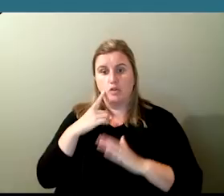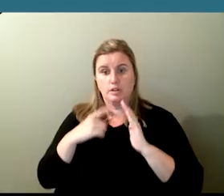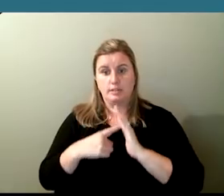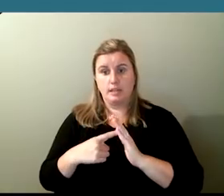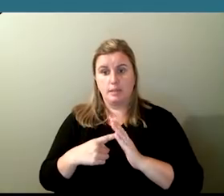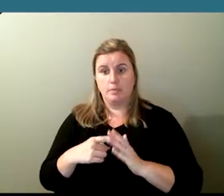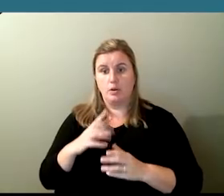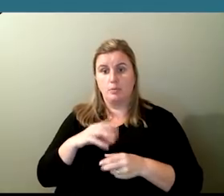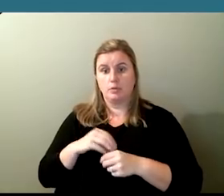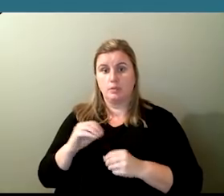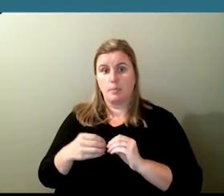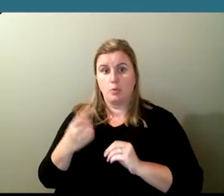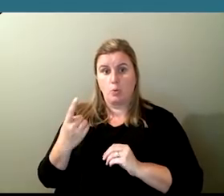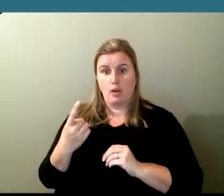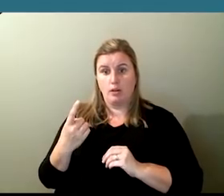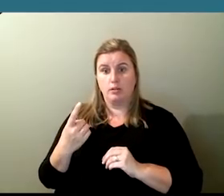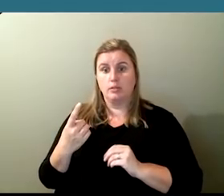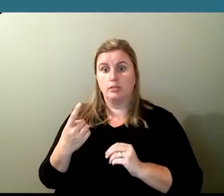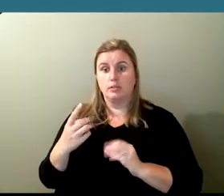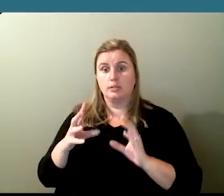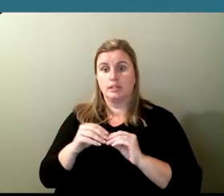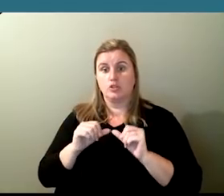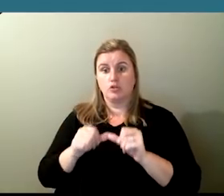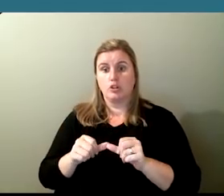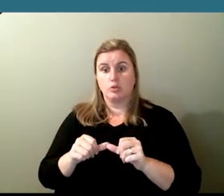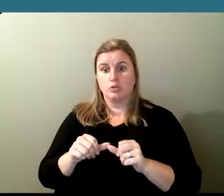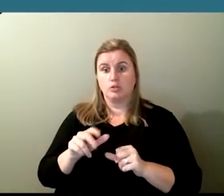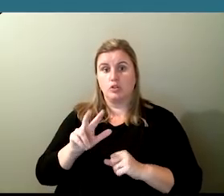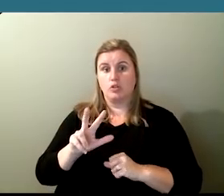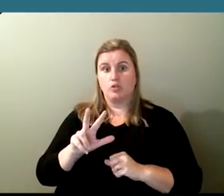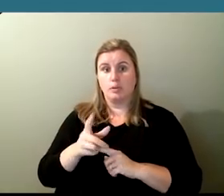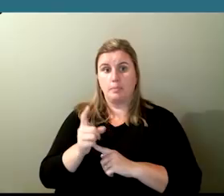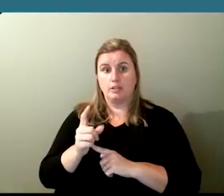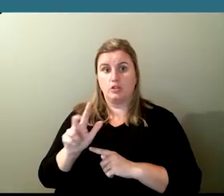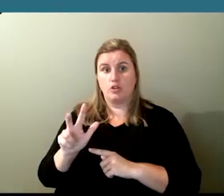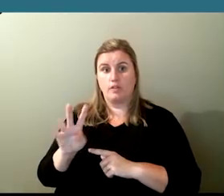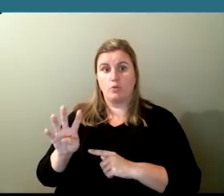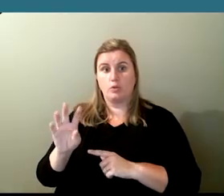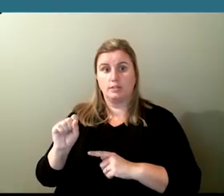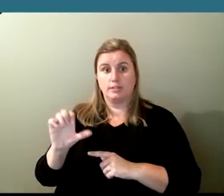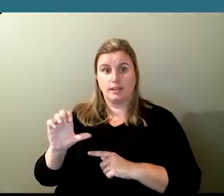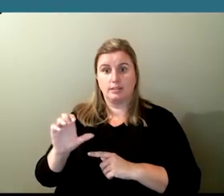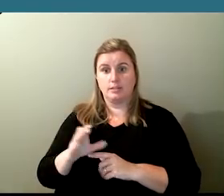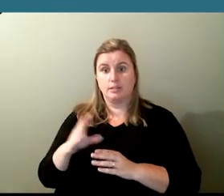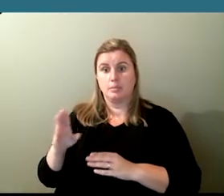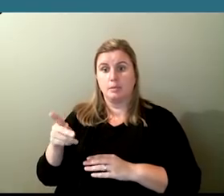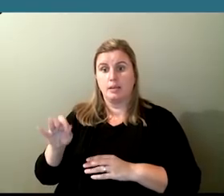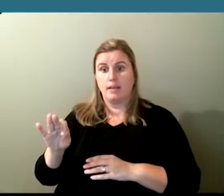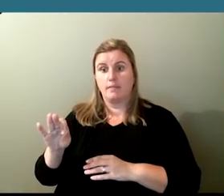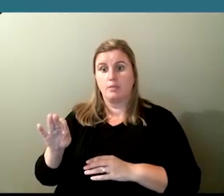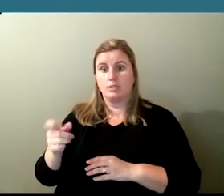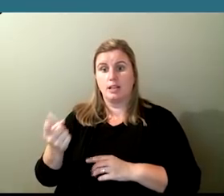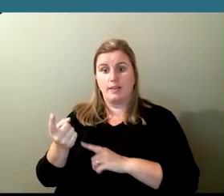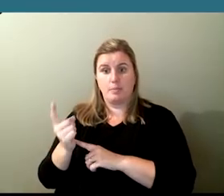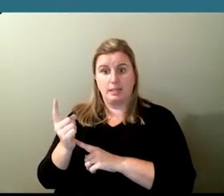our participant 1, mean session duration was 3 minutes and 34 seconds for BPF, and BST was 11